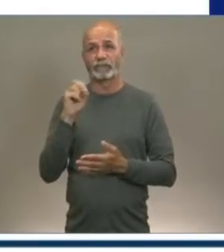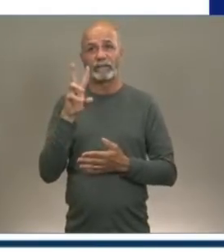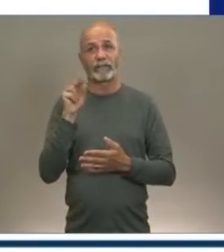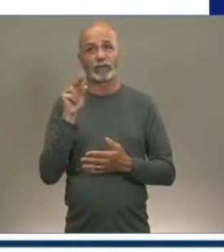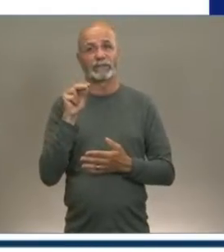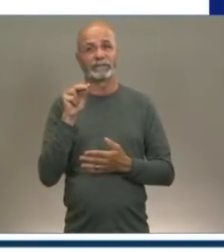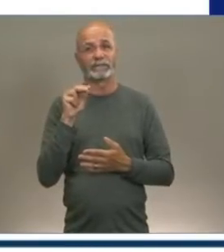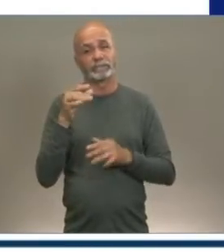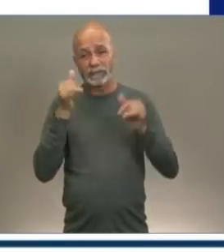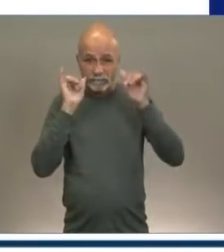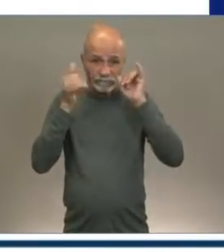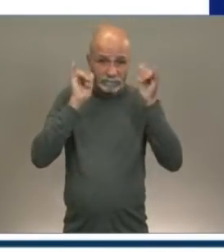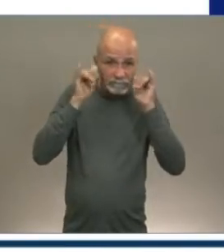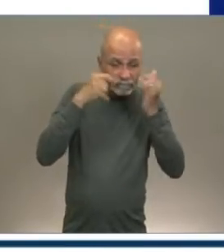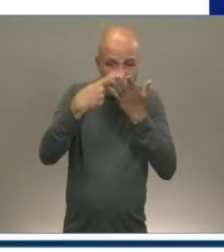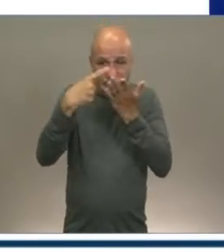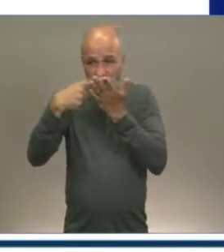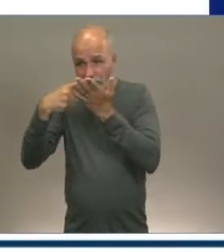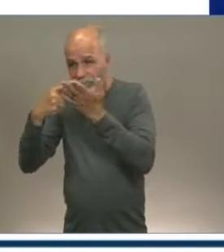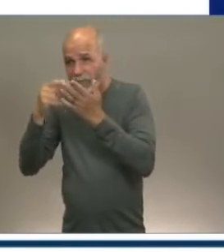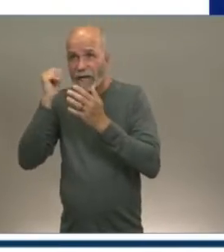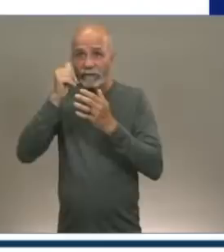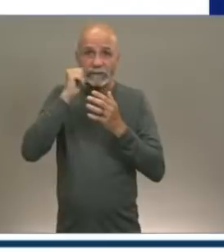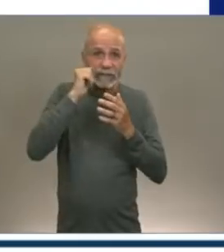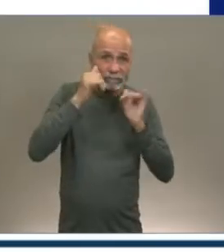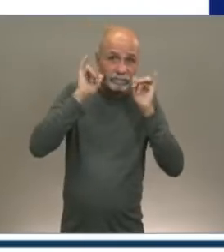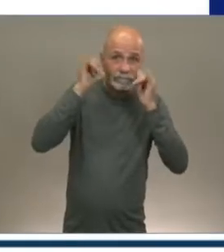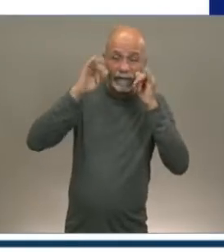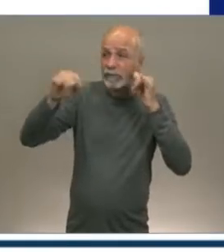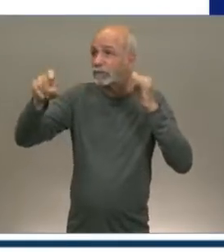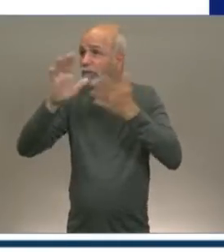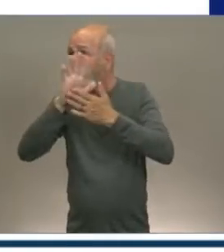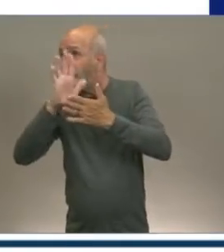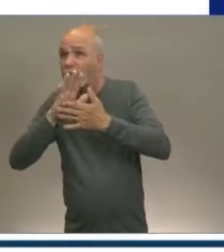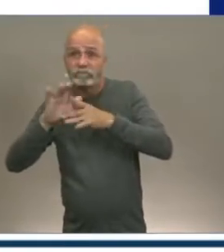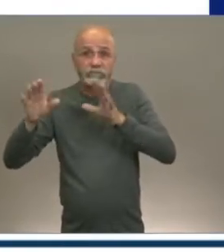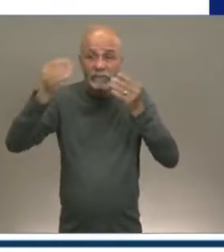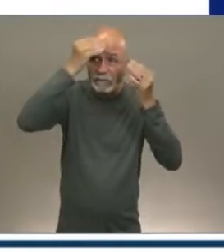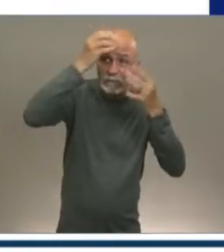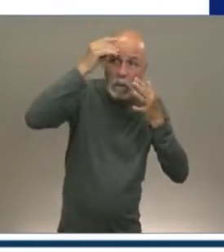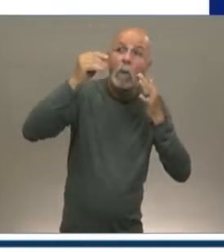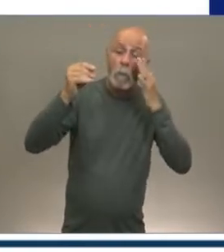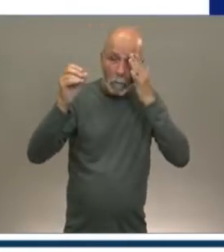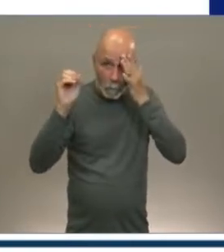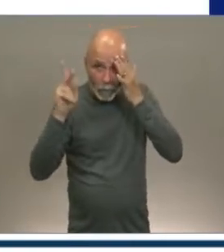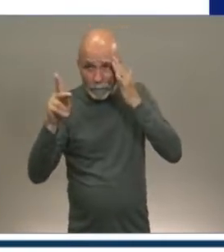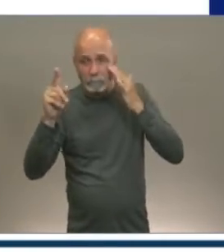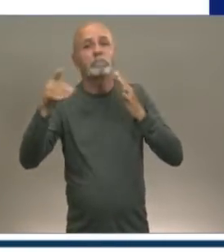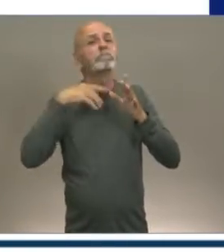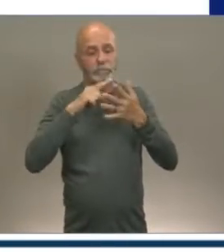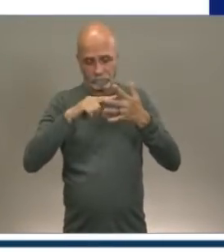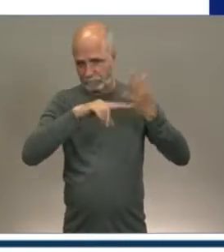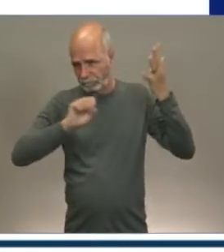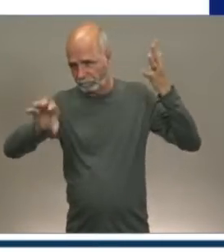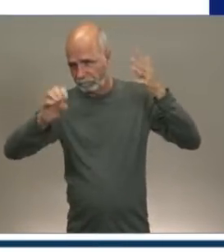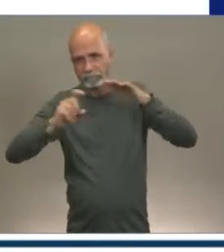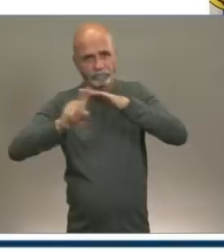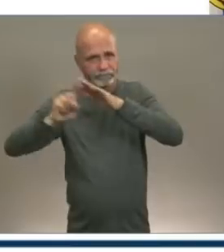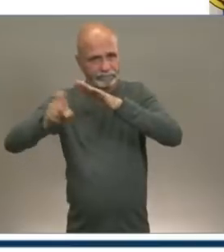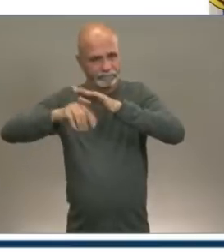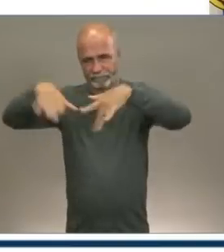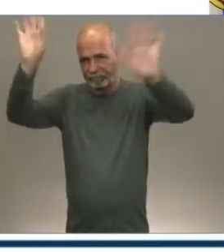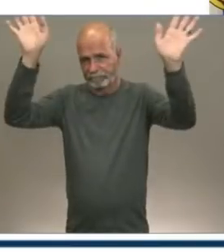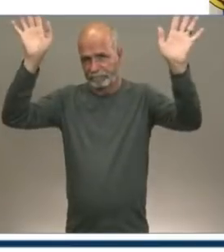Anything that we need to provide that's documented will be provided. We're adhering to the FOIPOP Act. Go ahead with your follow-up,